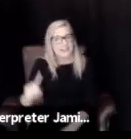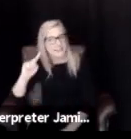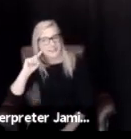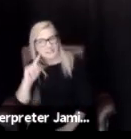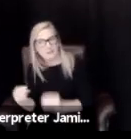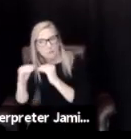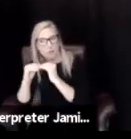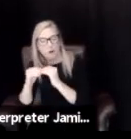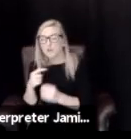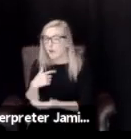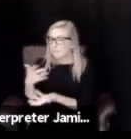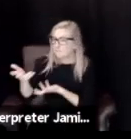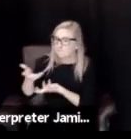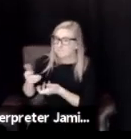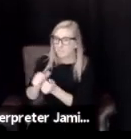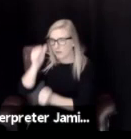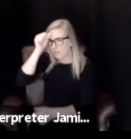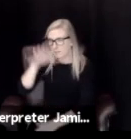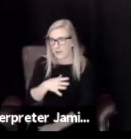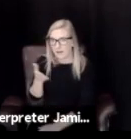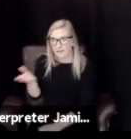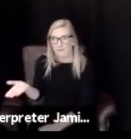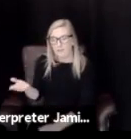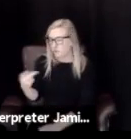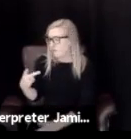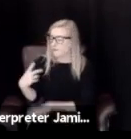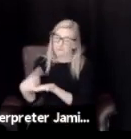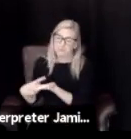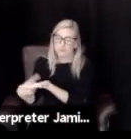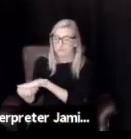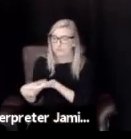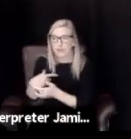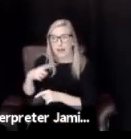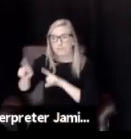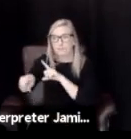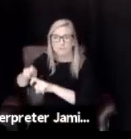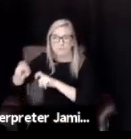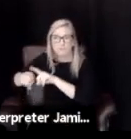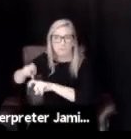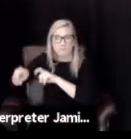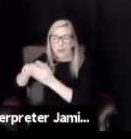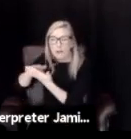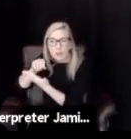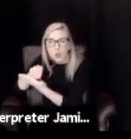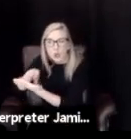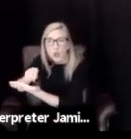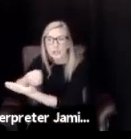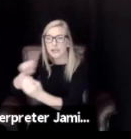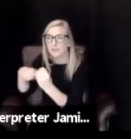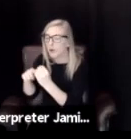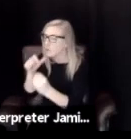this man, and we're just talking, and I'm just asking him questions and learning more about him, and